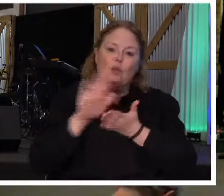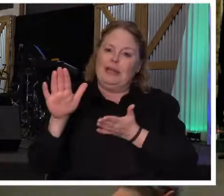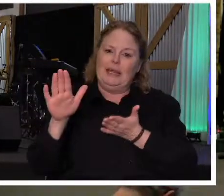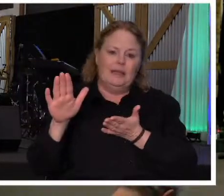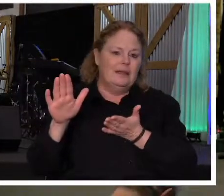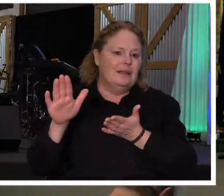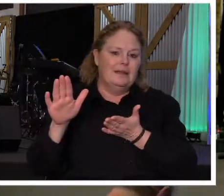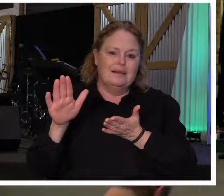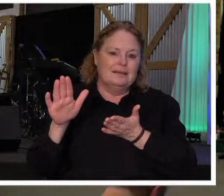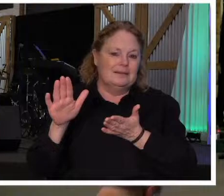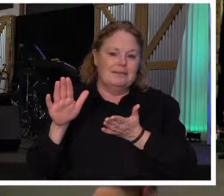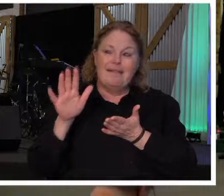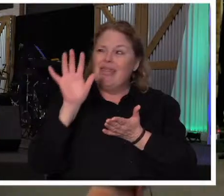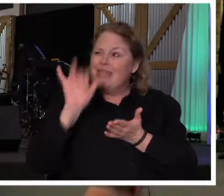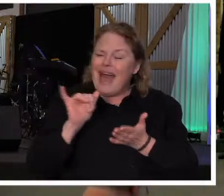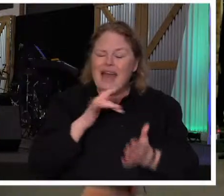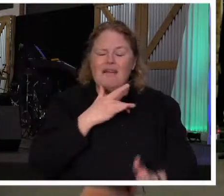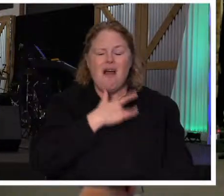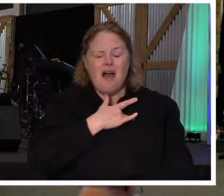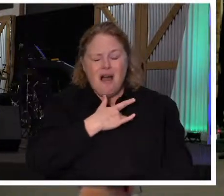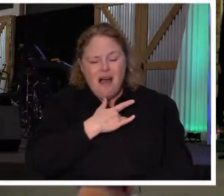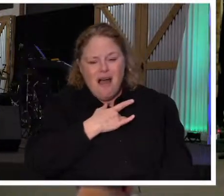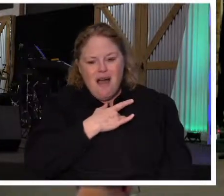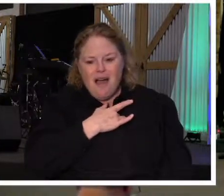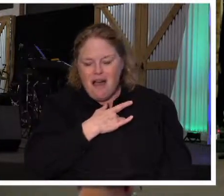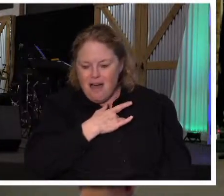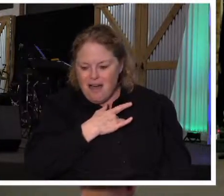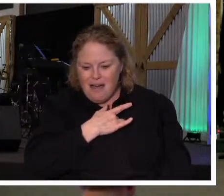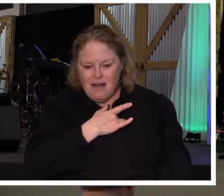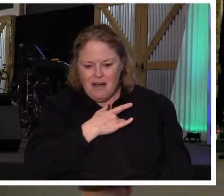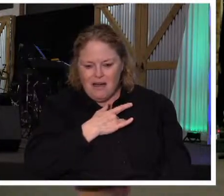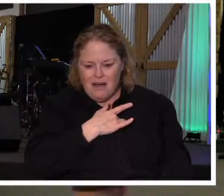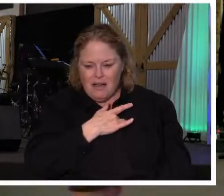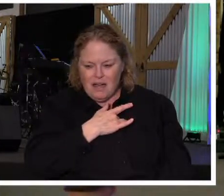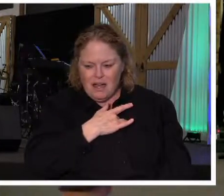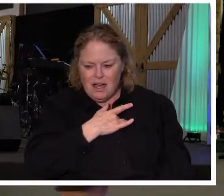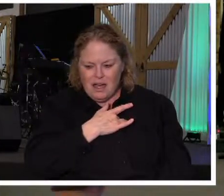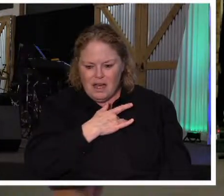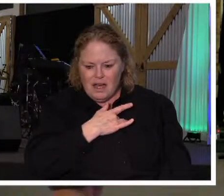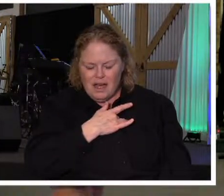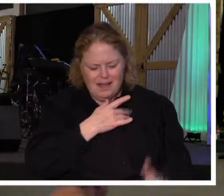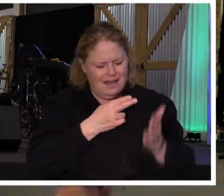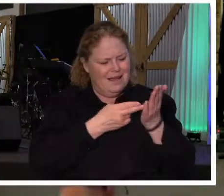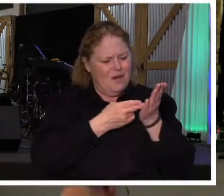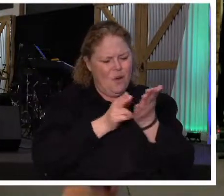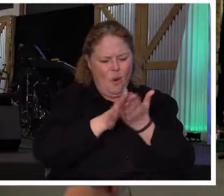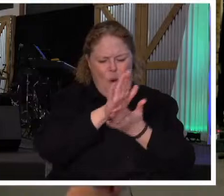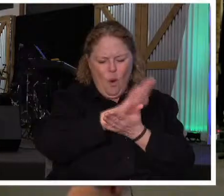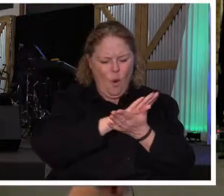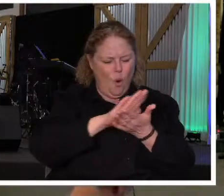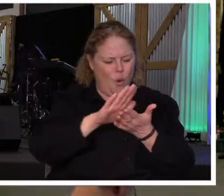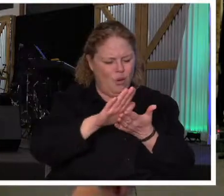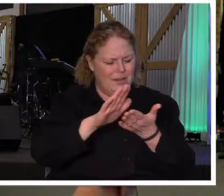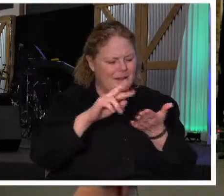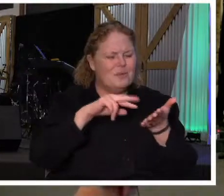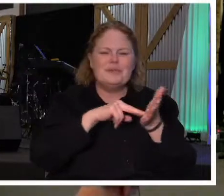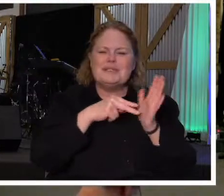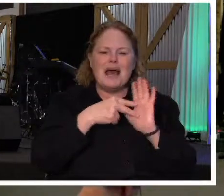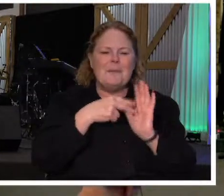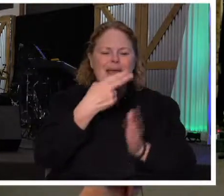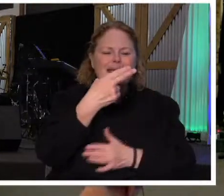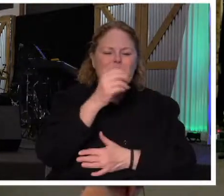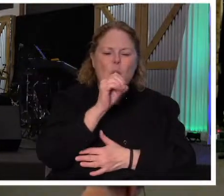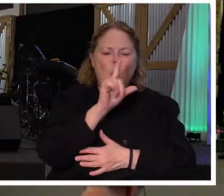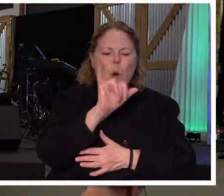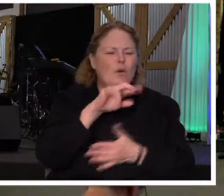holy. And we look at that, and the question that we ask ourselves is, what is holiness then? And the Hebrew scholars say that